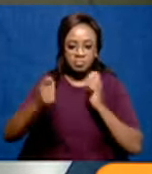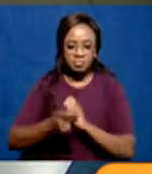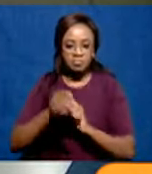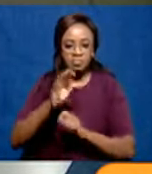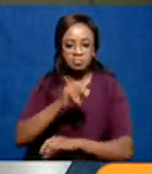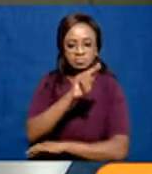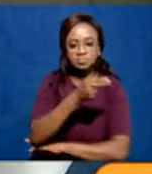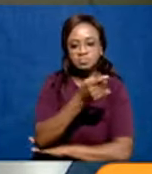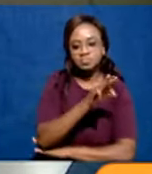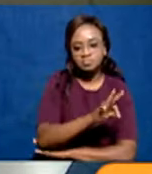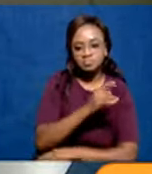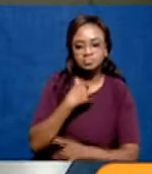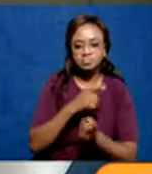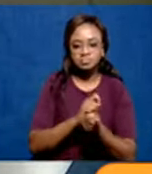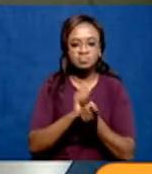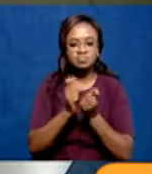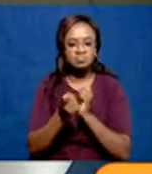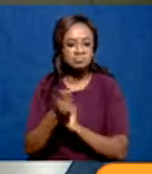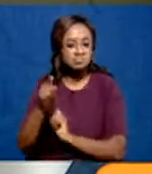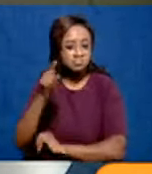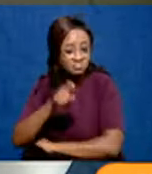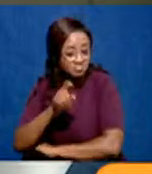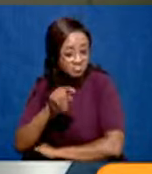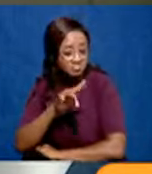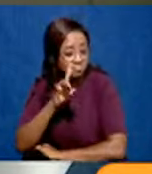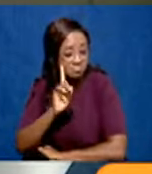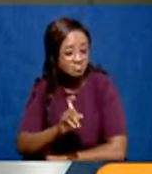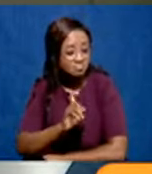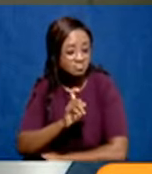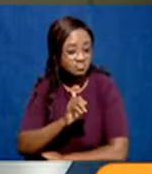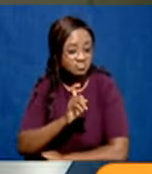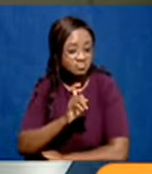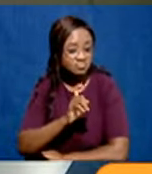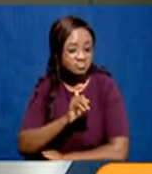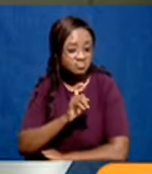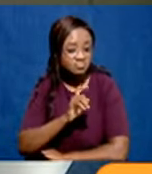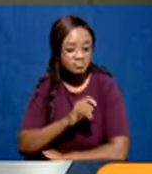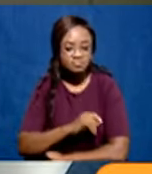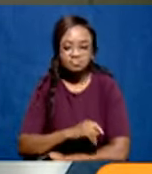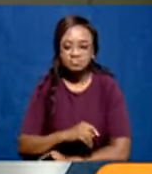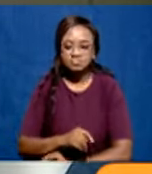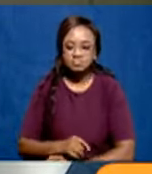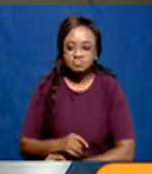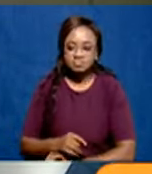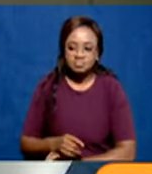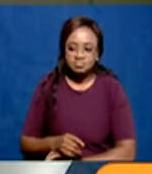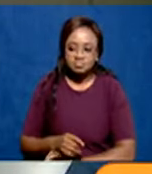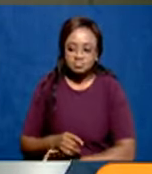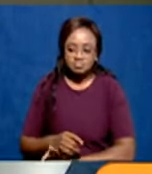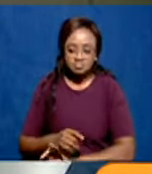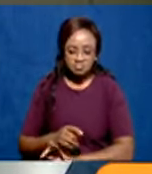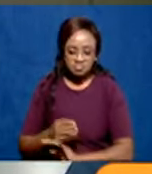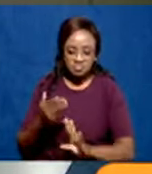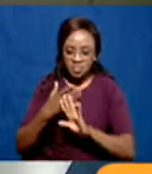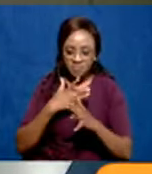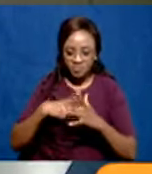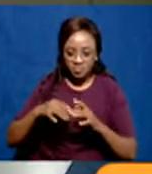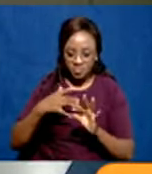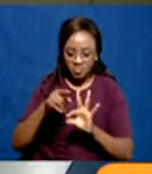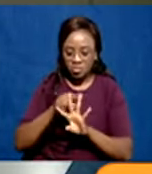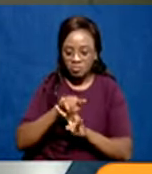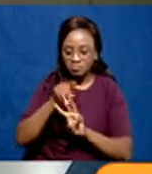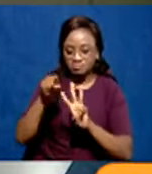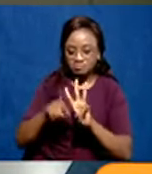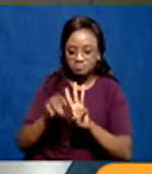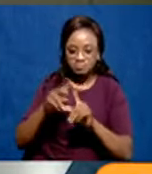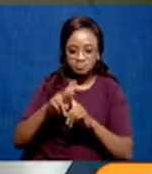even necessary. So give us the background of that first before the rest of the clinical officers pose their questions to you. Yeah. Great. Thanks